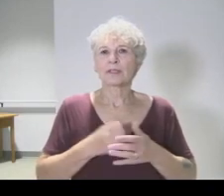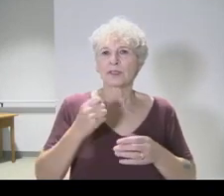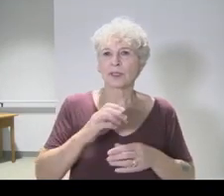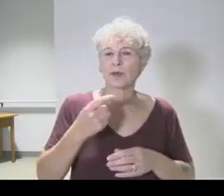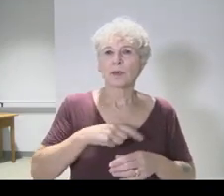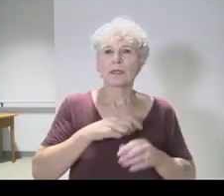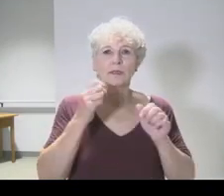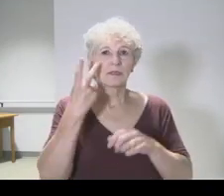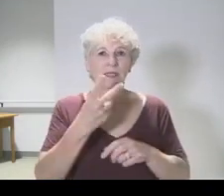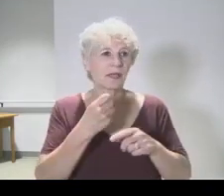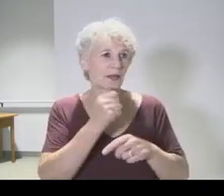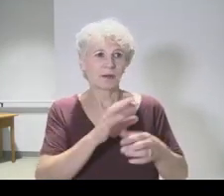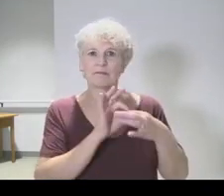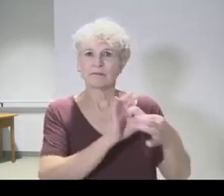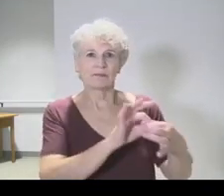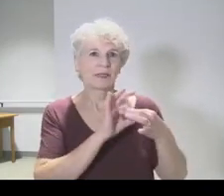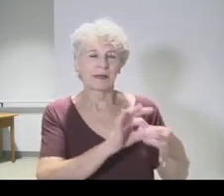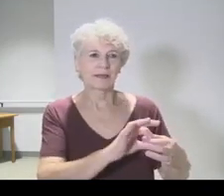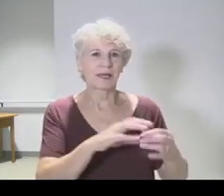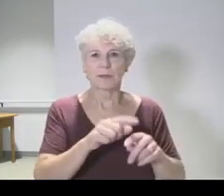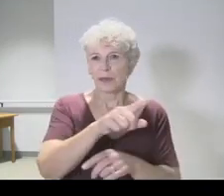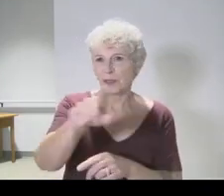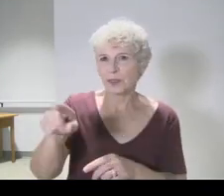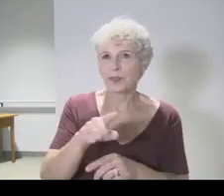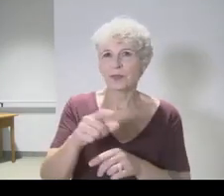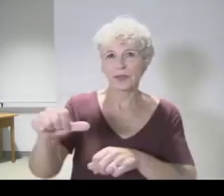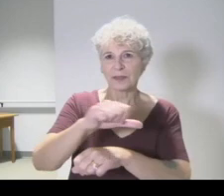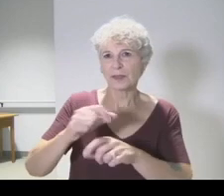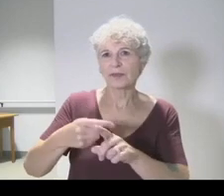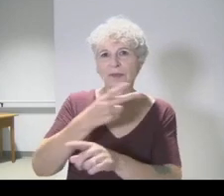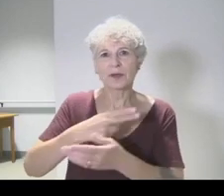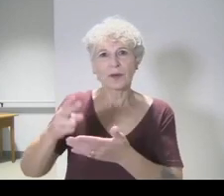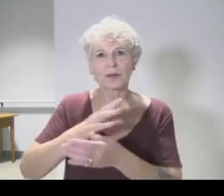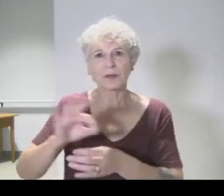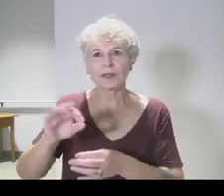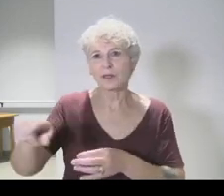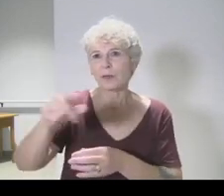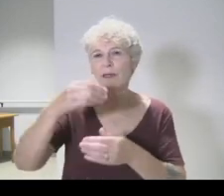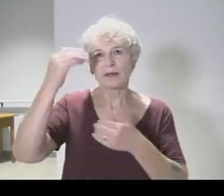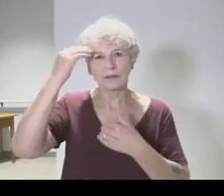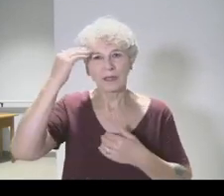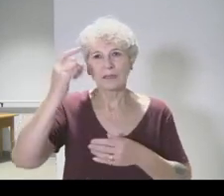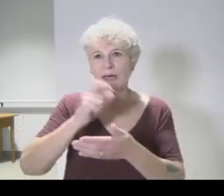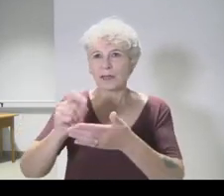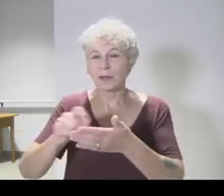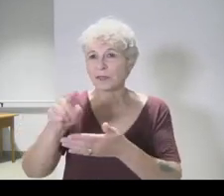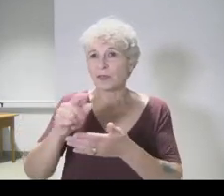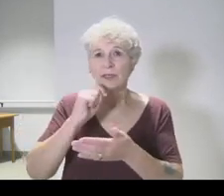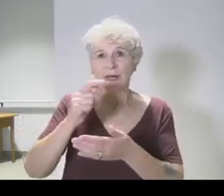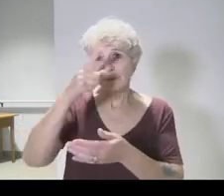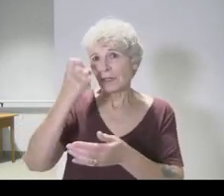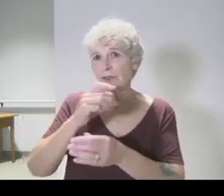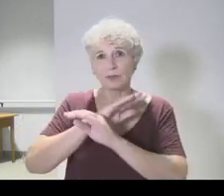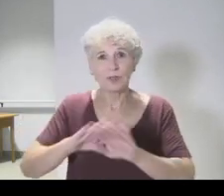us. But you have been anointed by the Holy One, and you all have knowledge. I write to you not because you don't